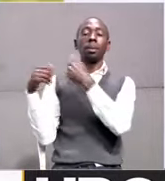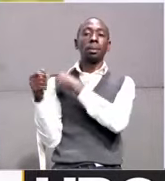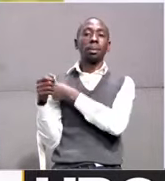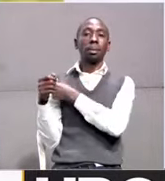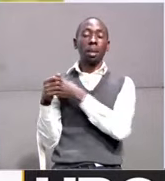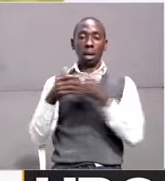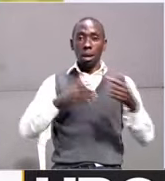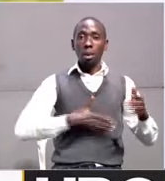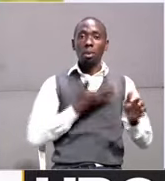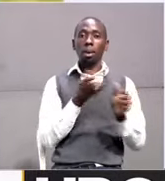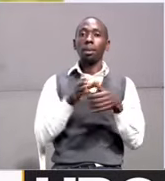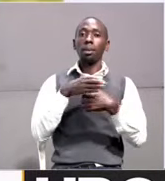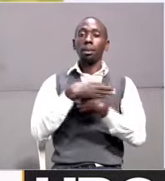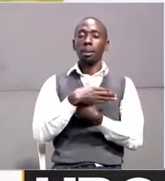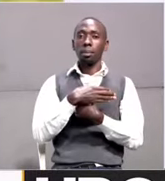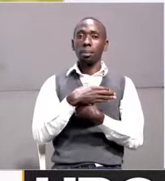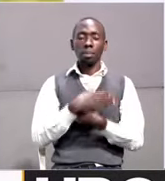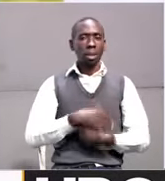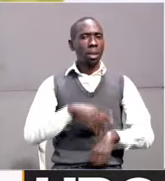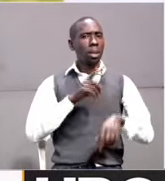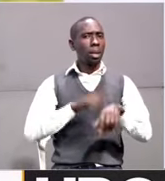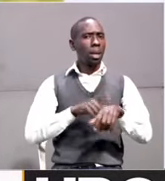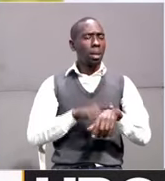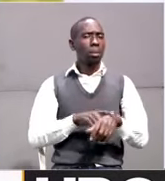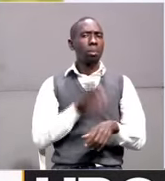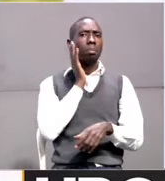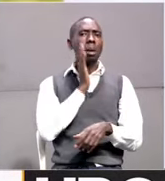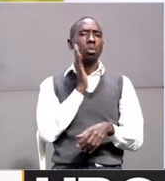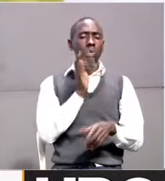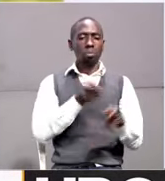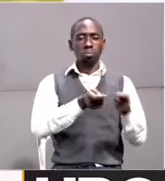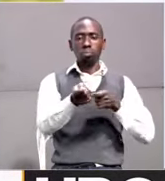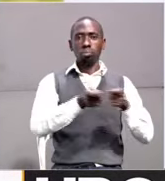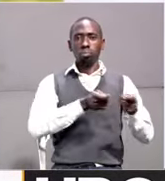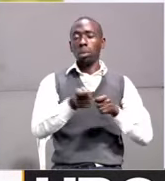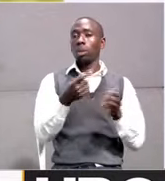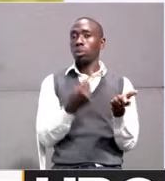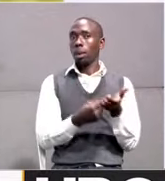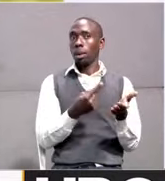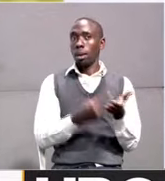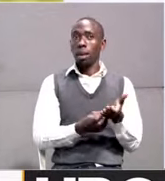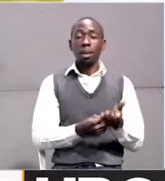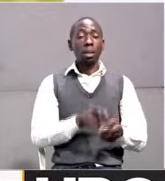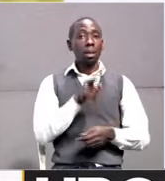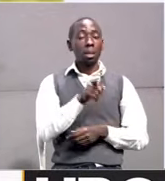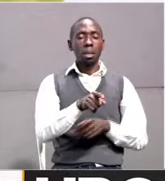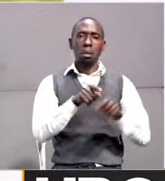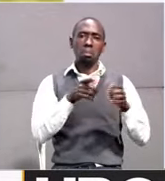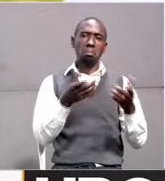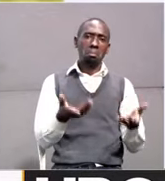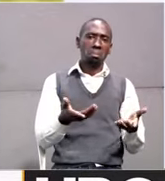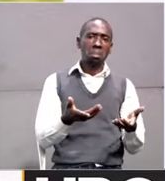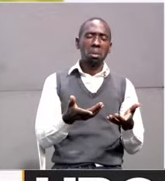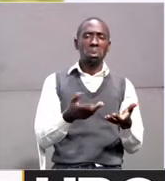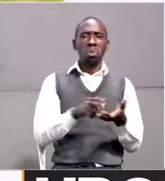is our culture. During the colonial times, this potential was either underutilized